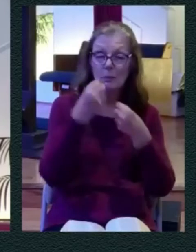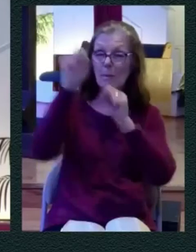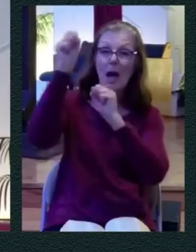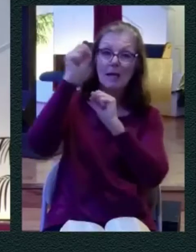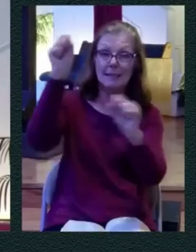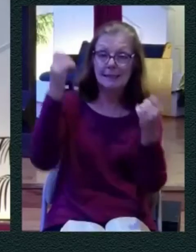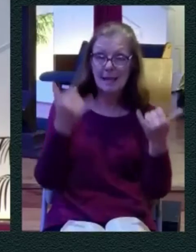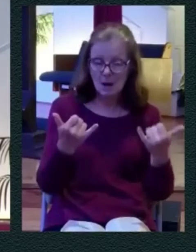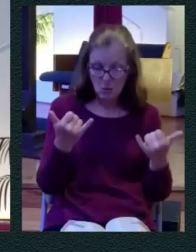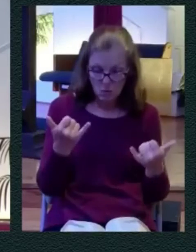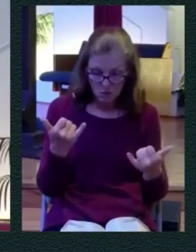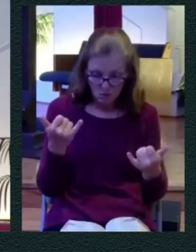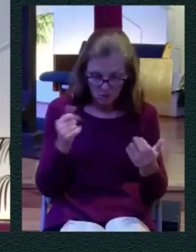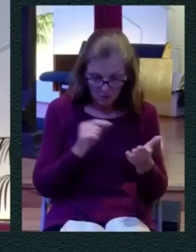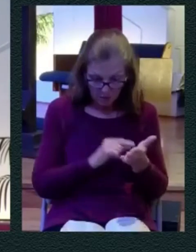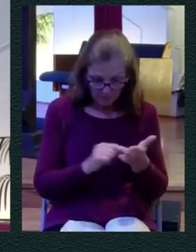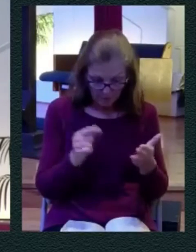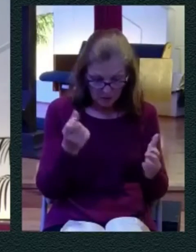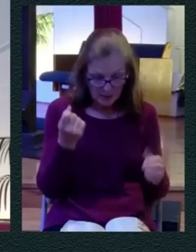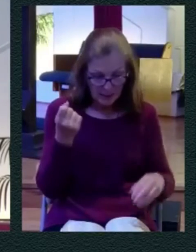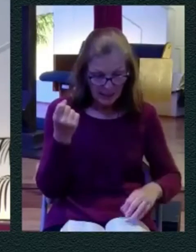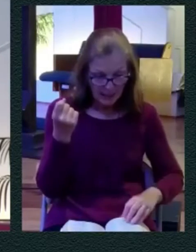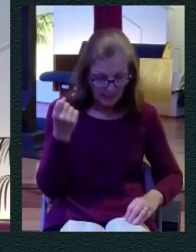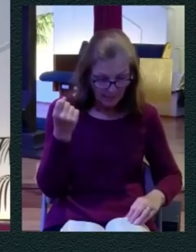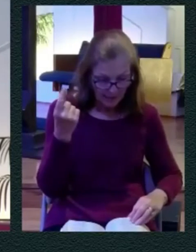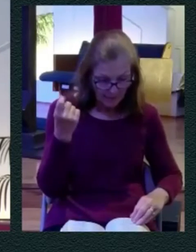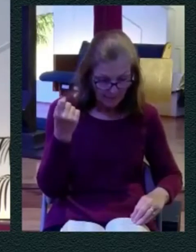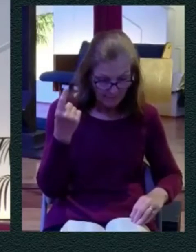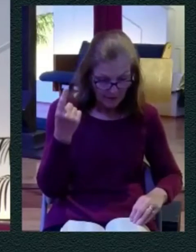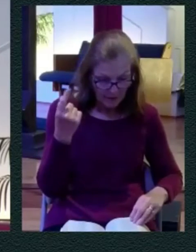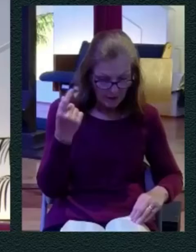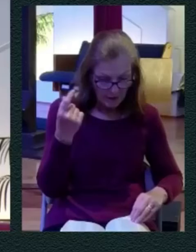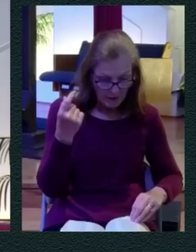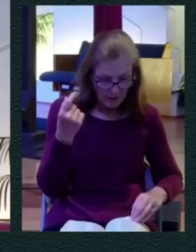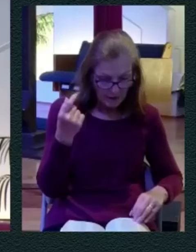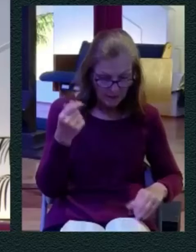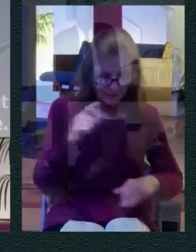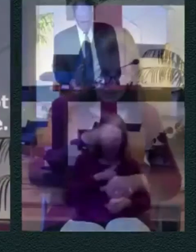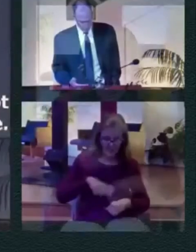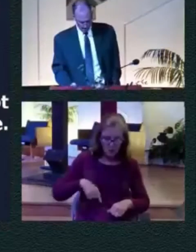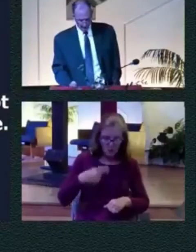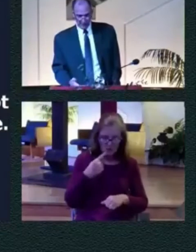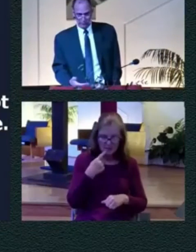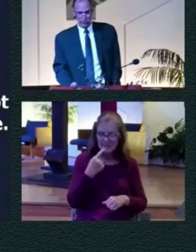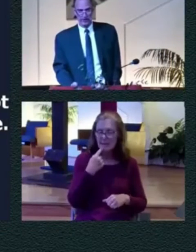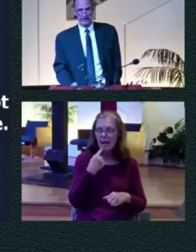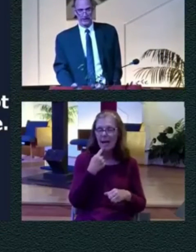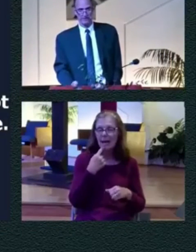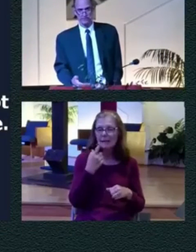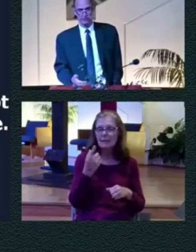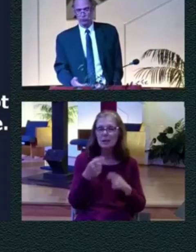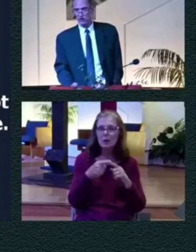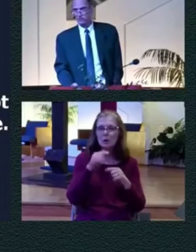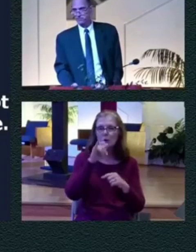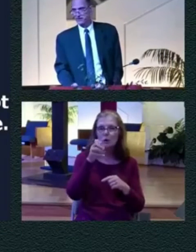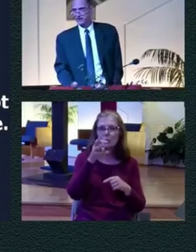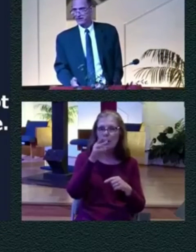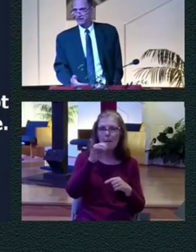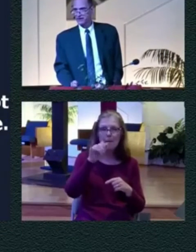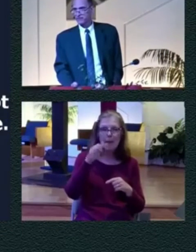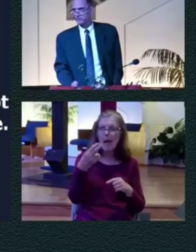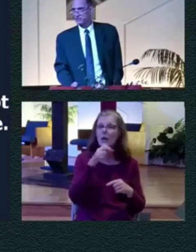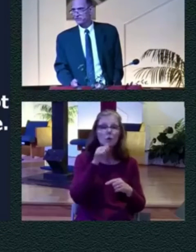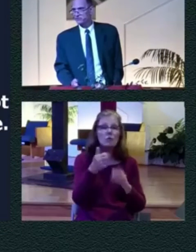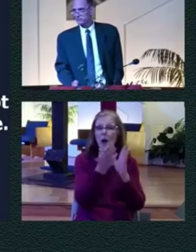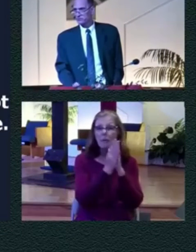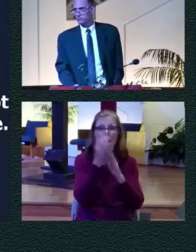So verse 11, we might as well take that in. The Lord says to Jeremiah, do not pray for the welfare